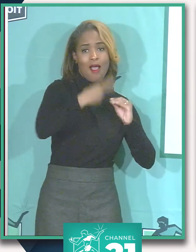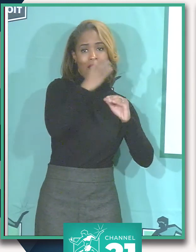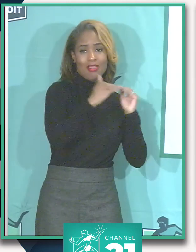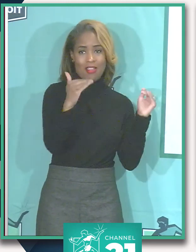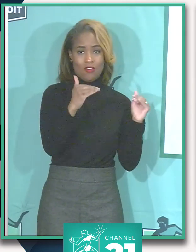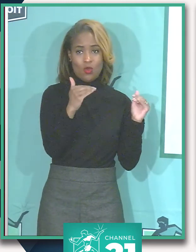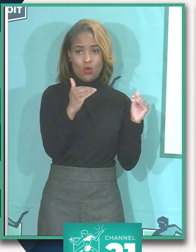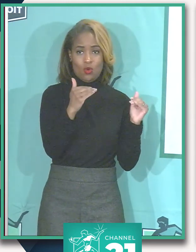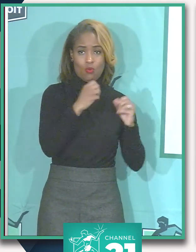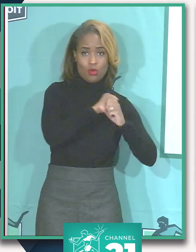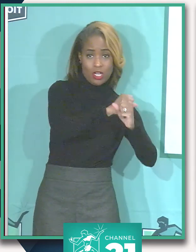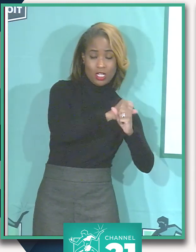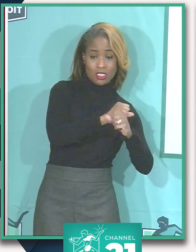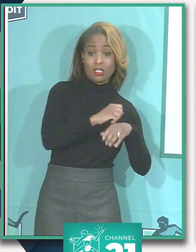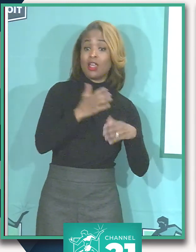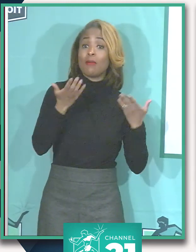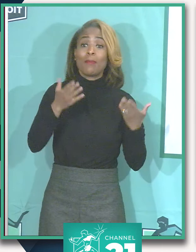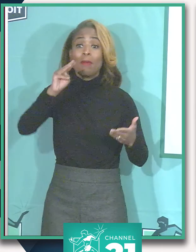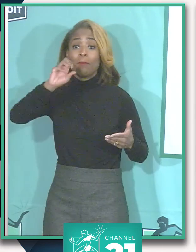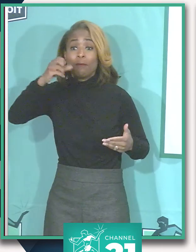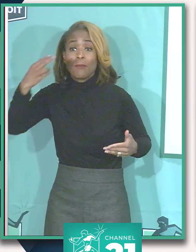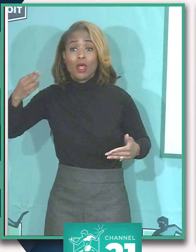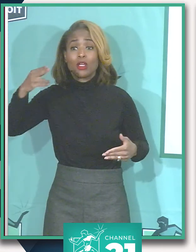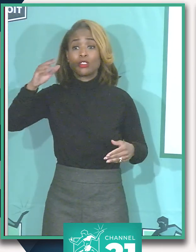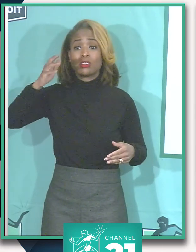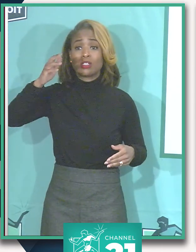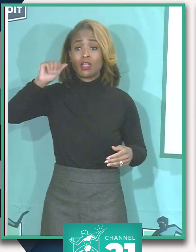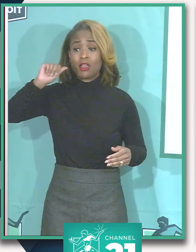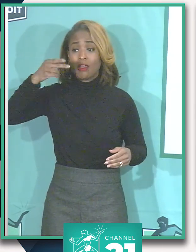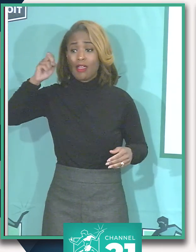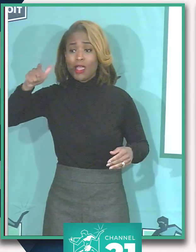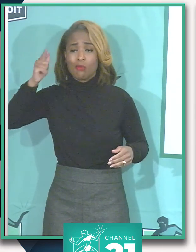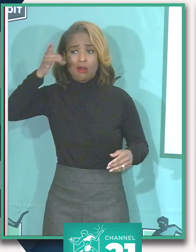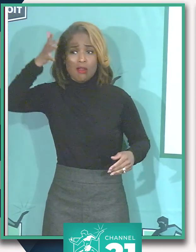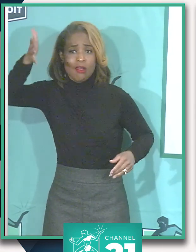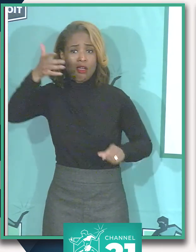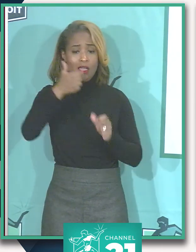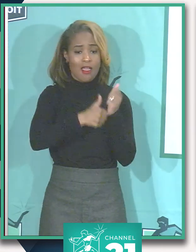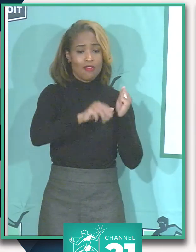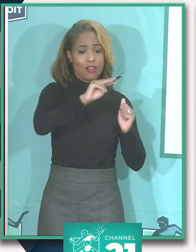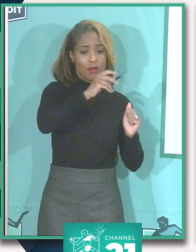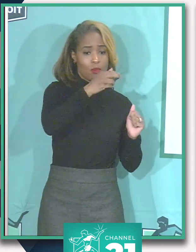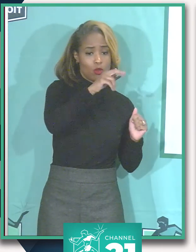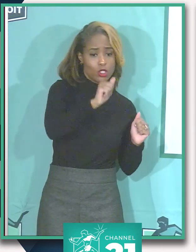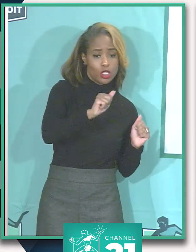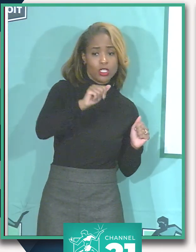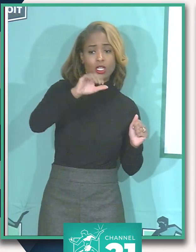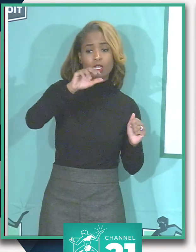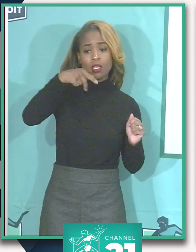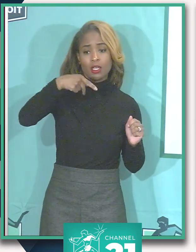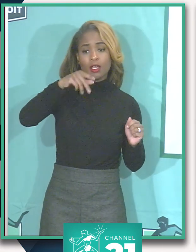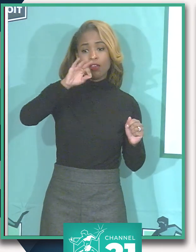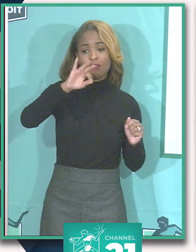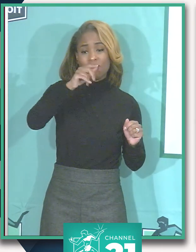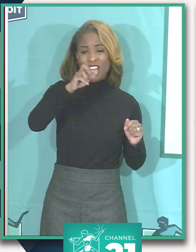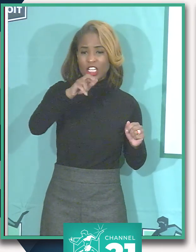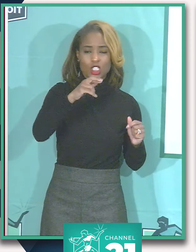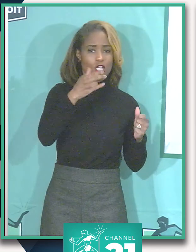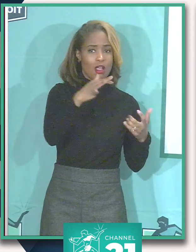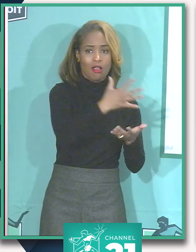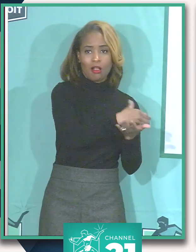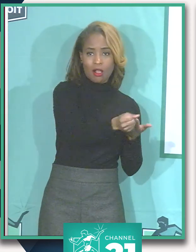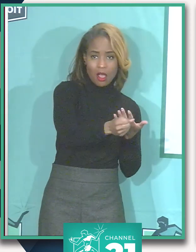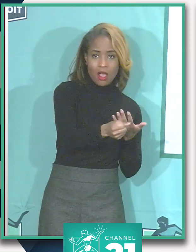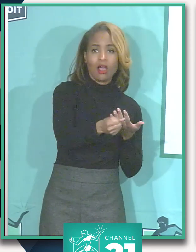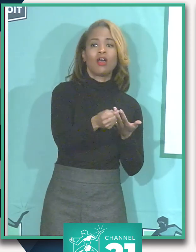may come in March or April when every single Moderna and Pfizer is committed and we still have people who need a vaccine. And at that